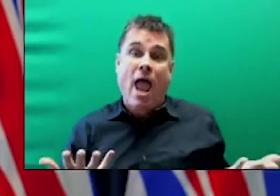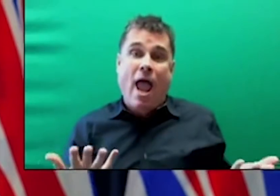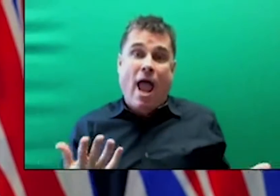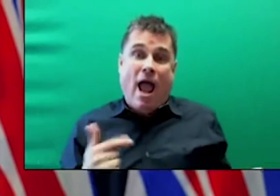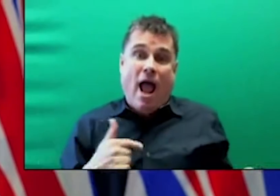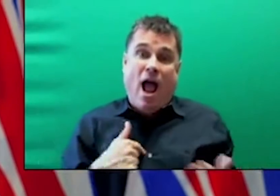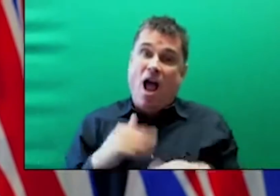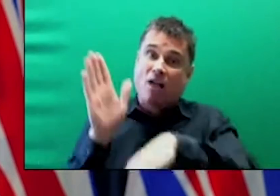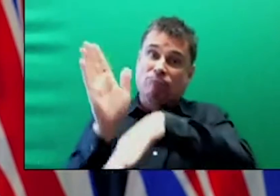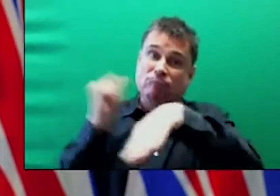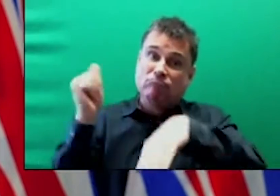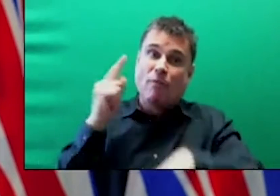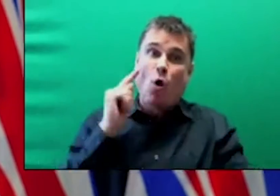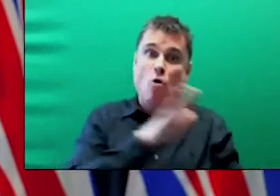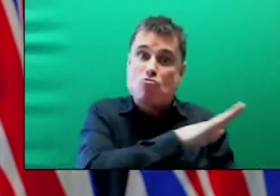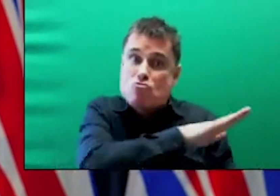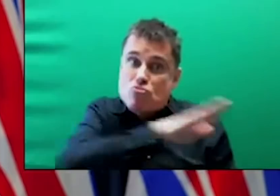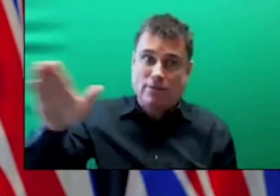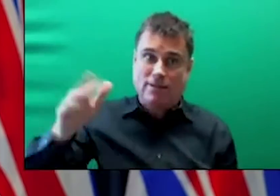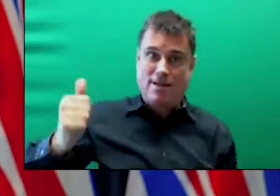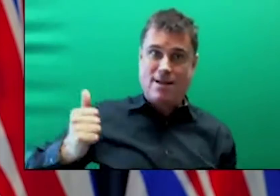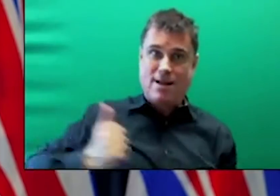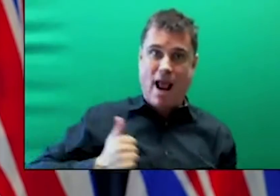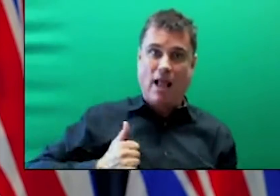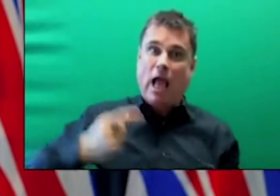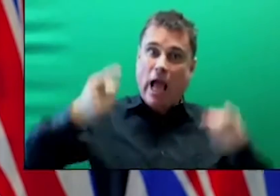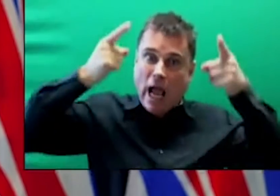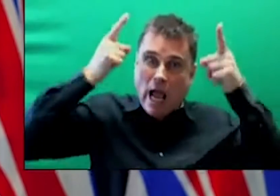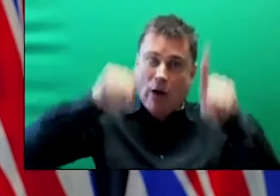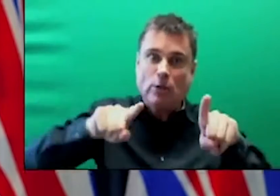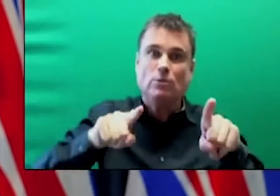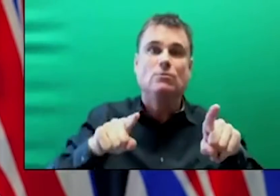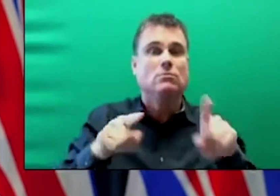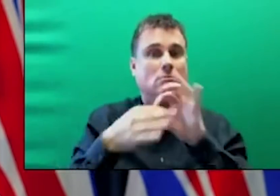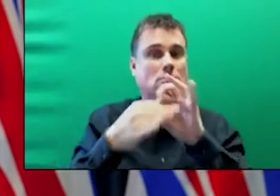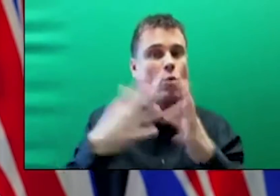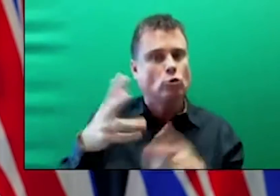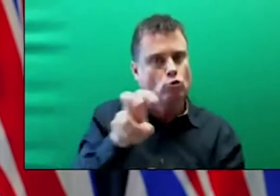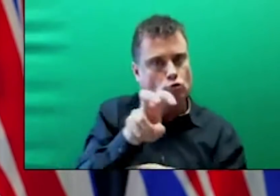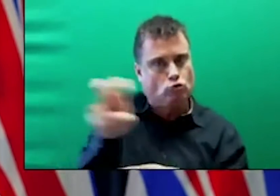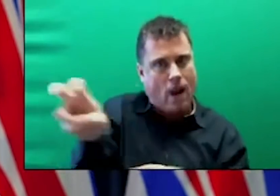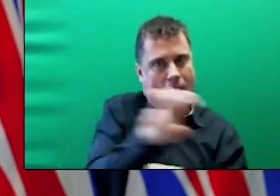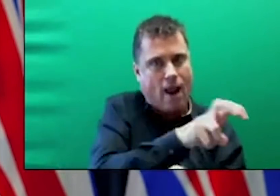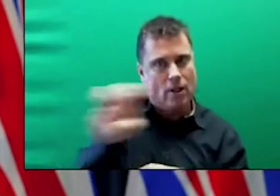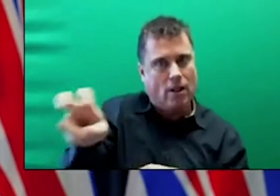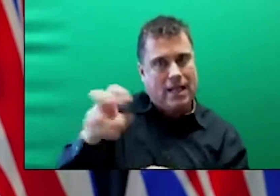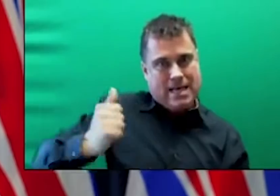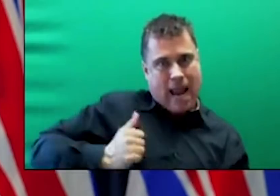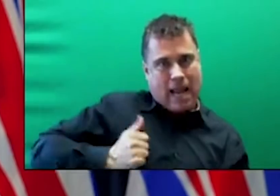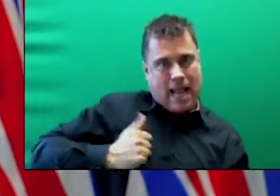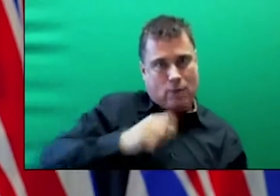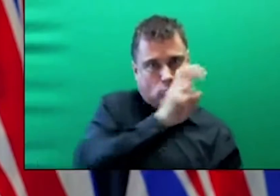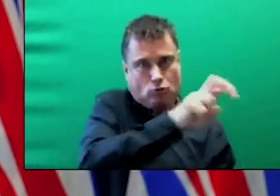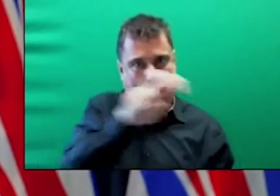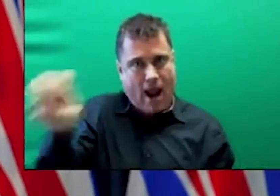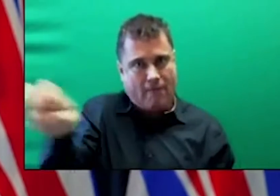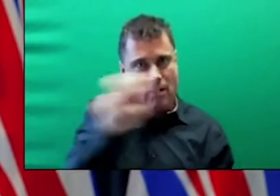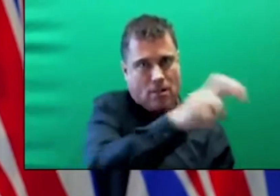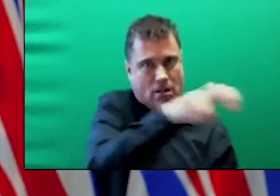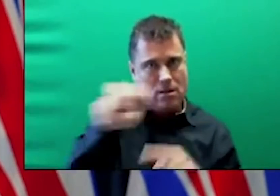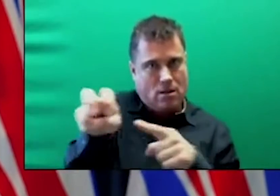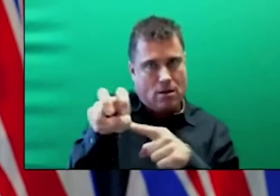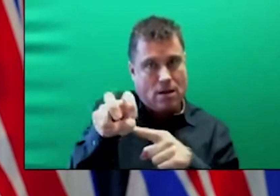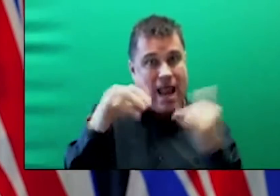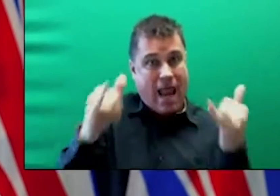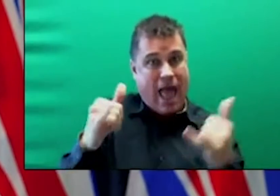about spring break where we have seasonal temperatures, but for those living in the heartland of Canada where it's cold today, I can understand they'd want